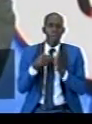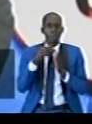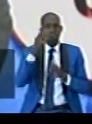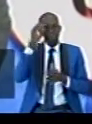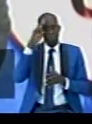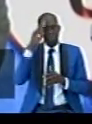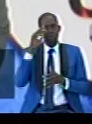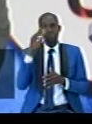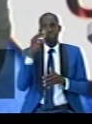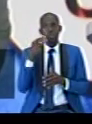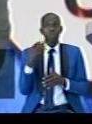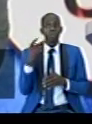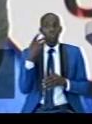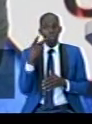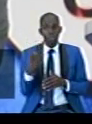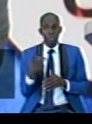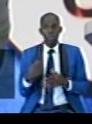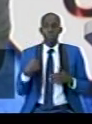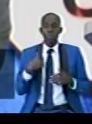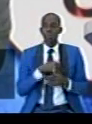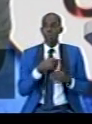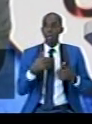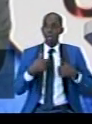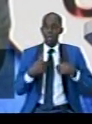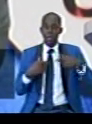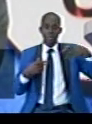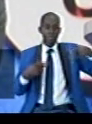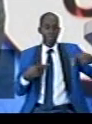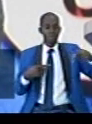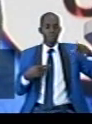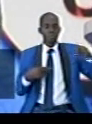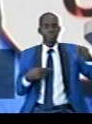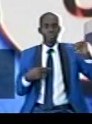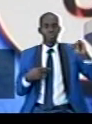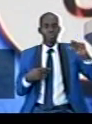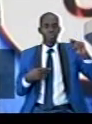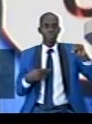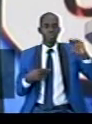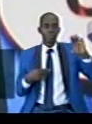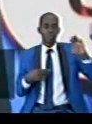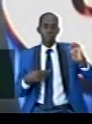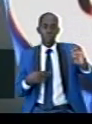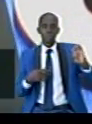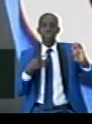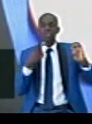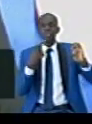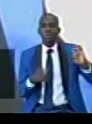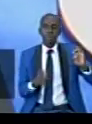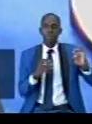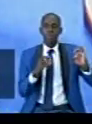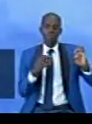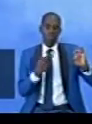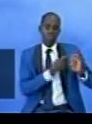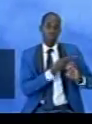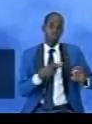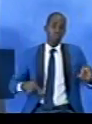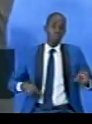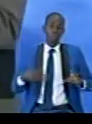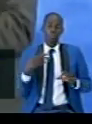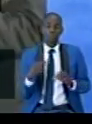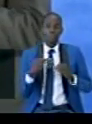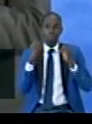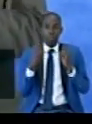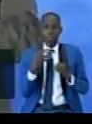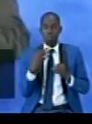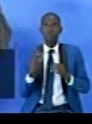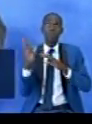There's prince, the prince of the power of the air. There are ministers, there are